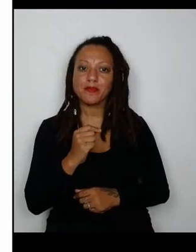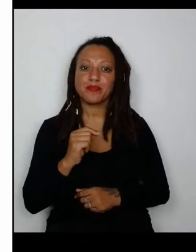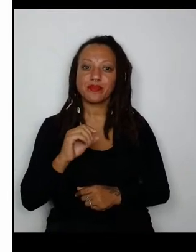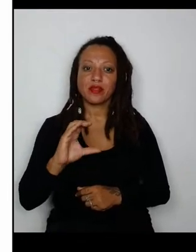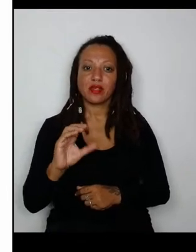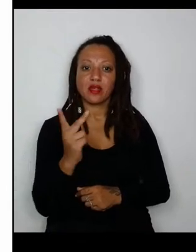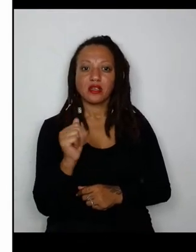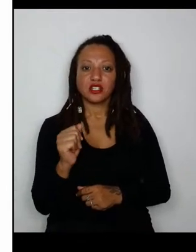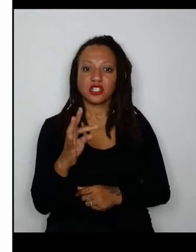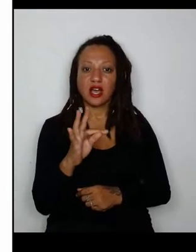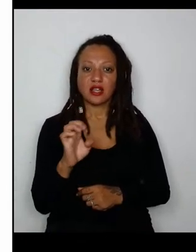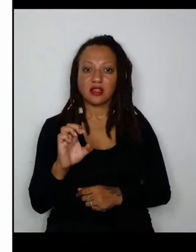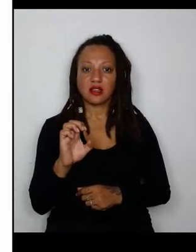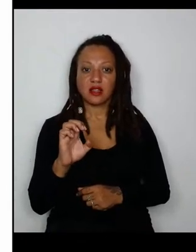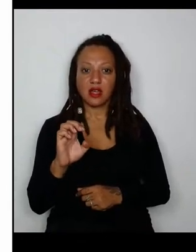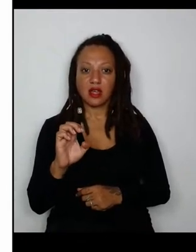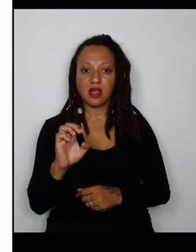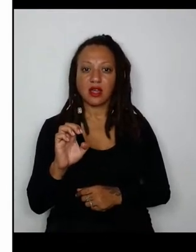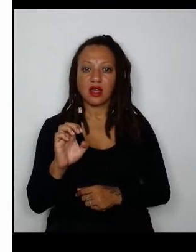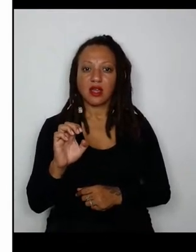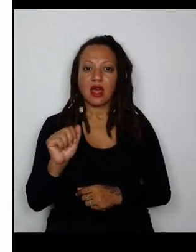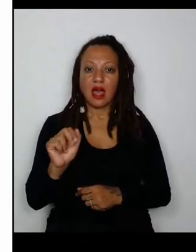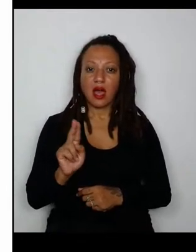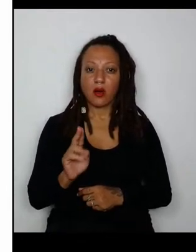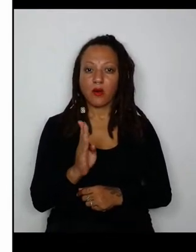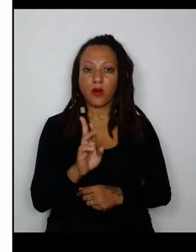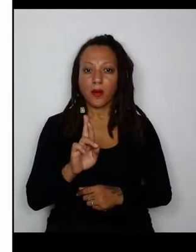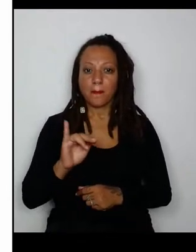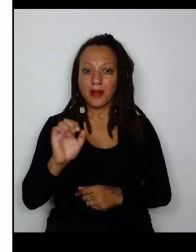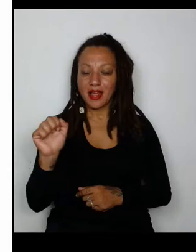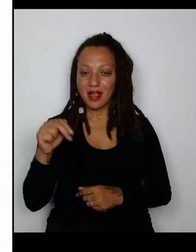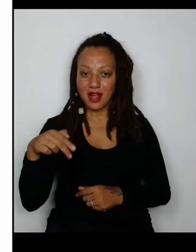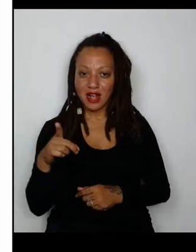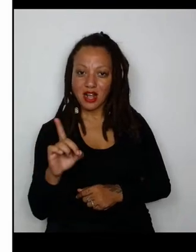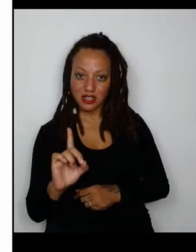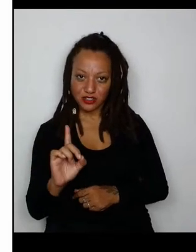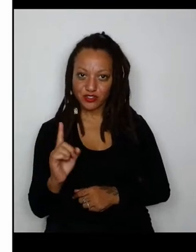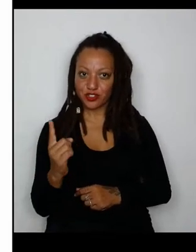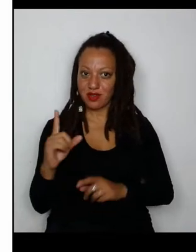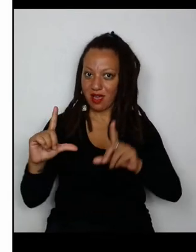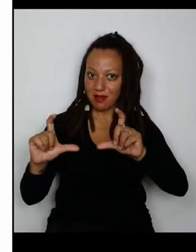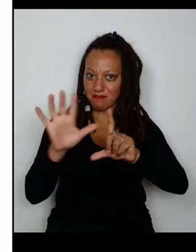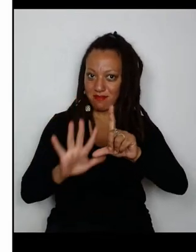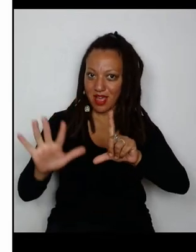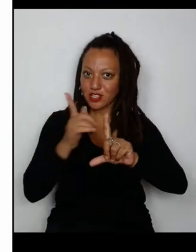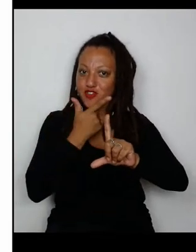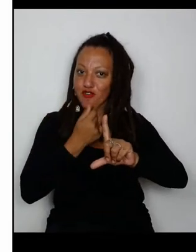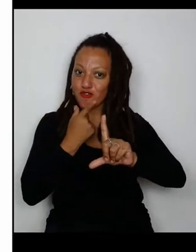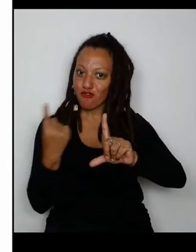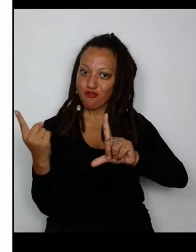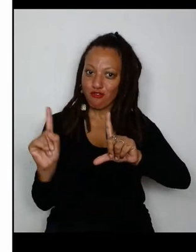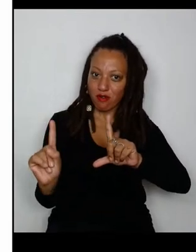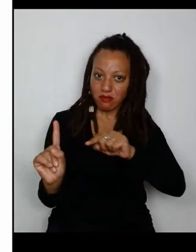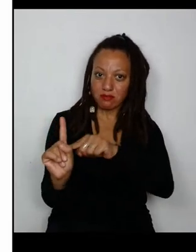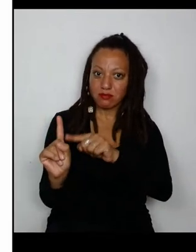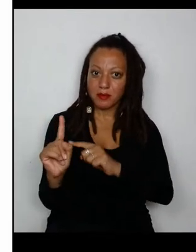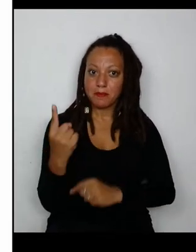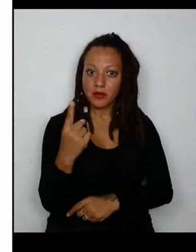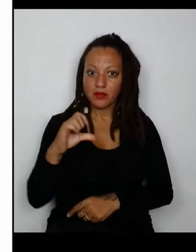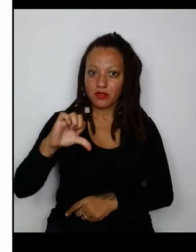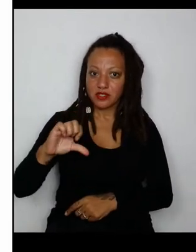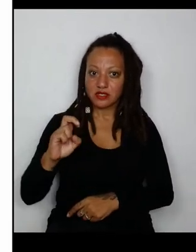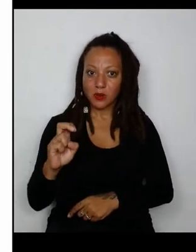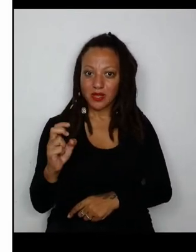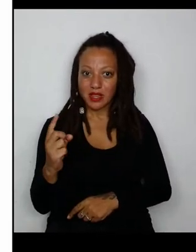mogul asis chateaubriand who we can see here on the right on this picture it is a picture from 1952